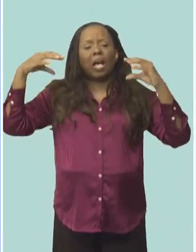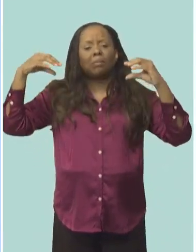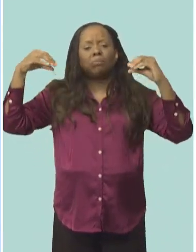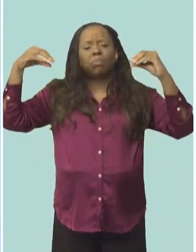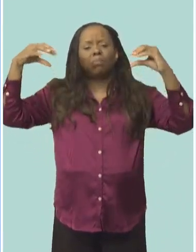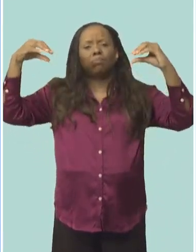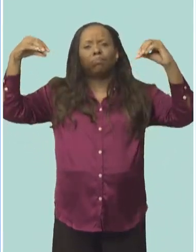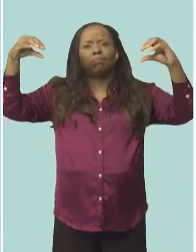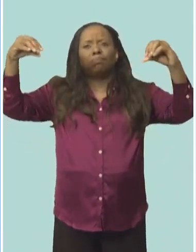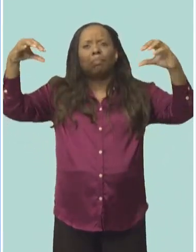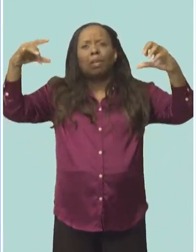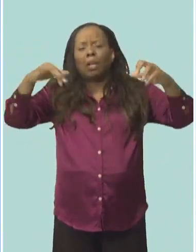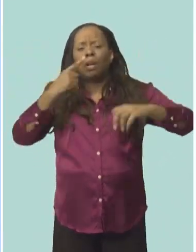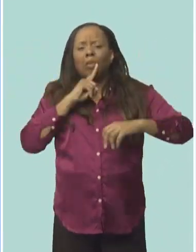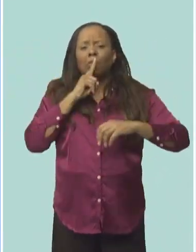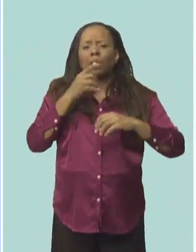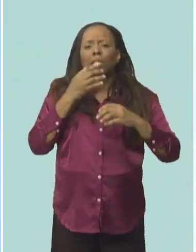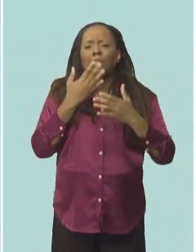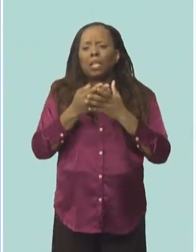flowing movements.